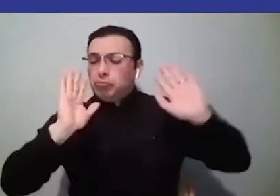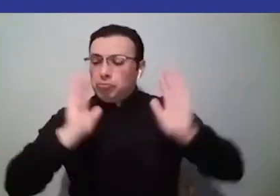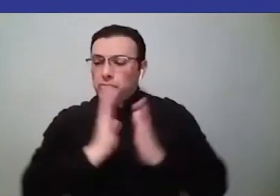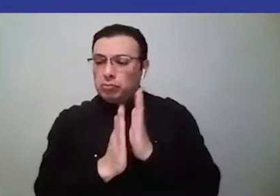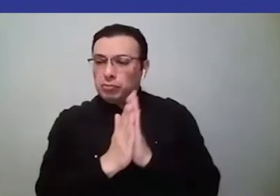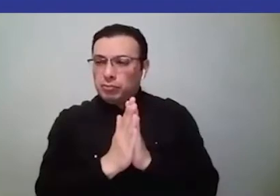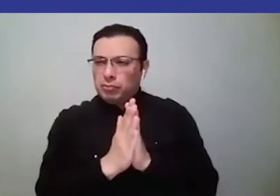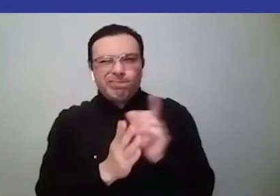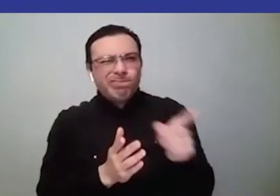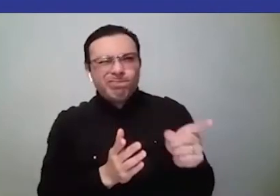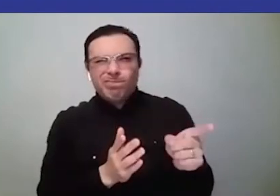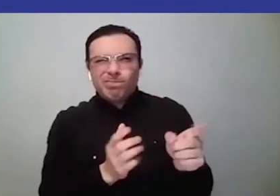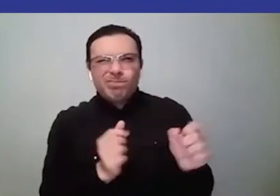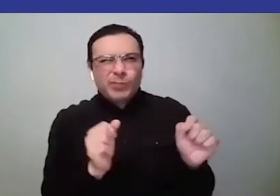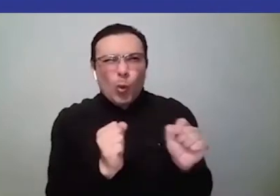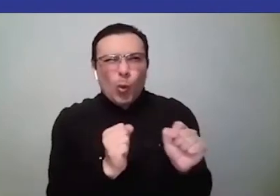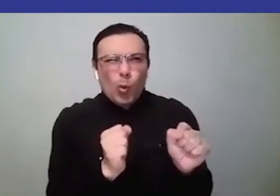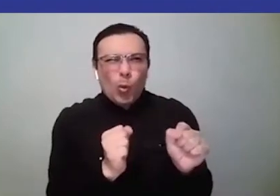about.